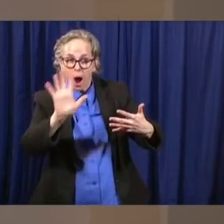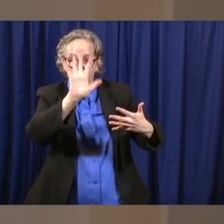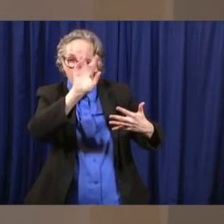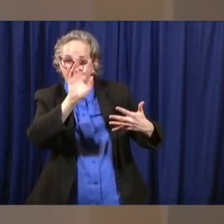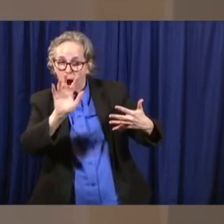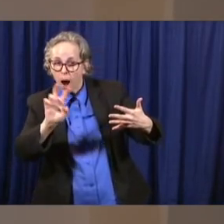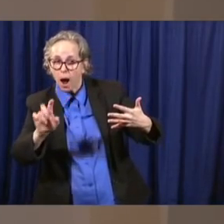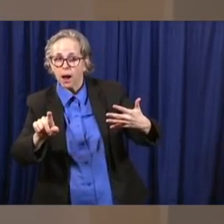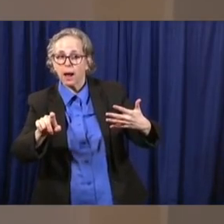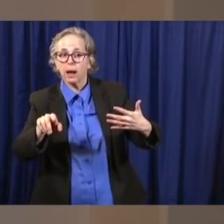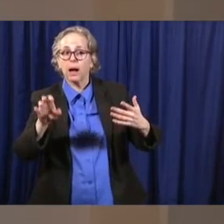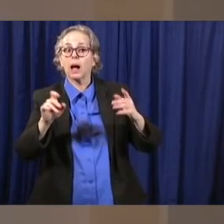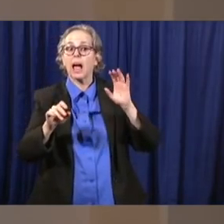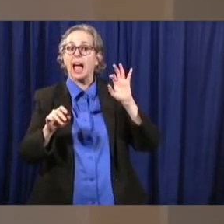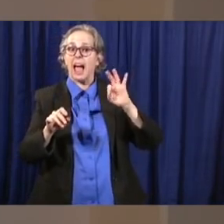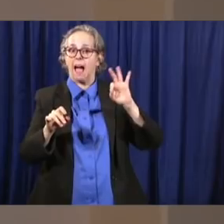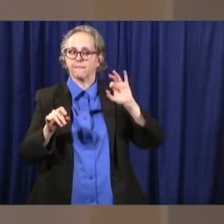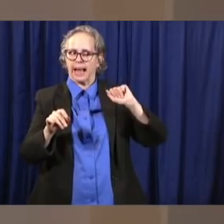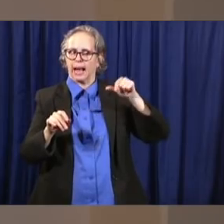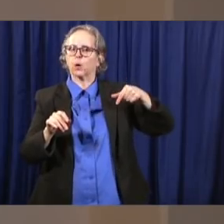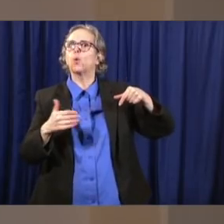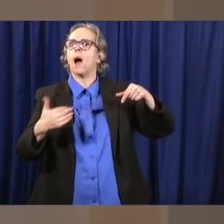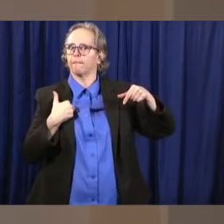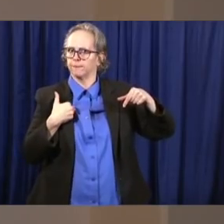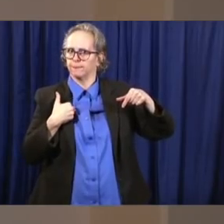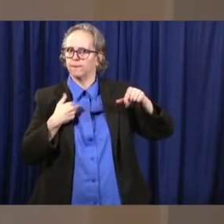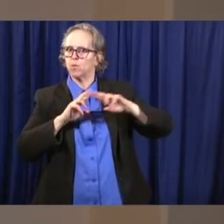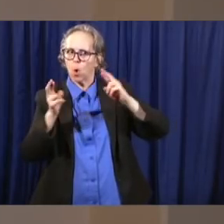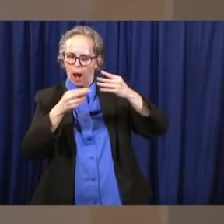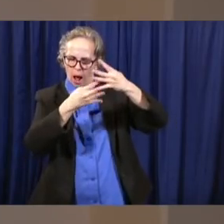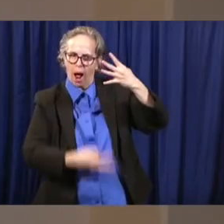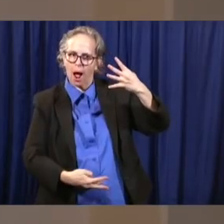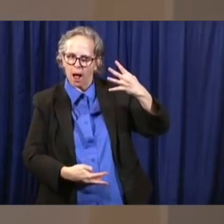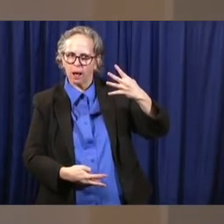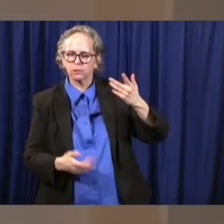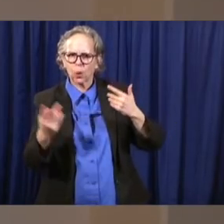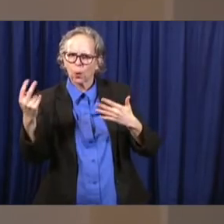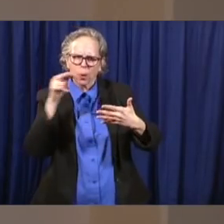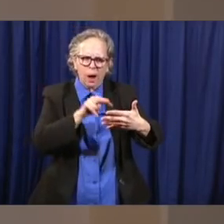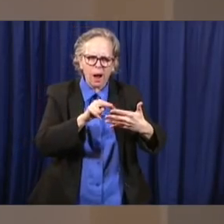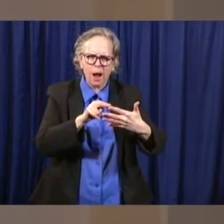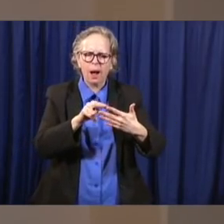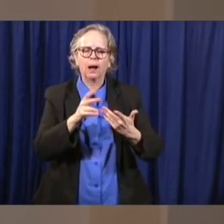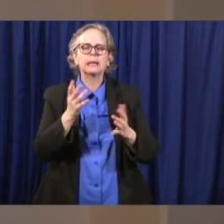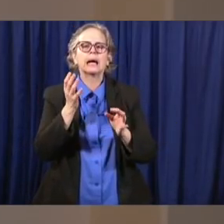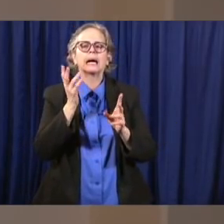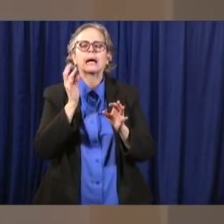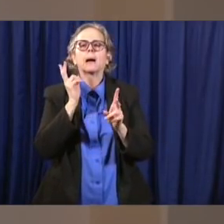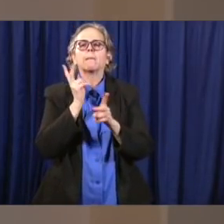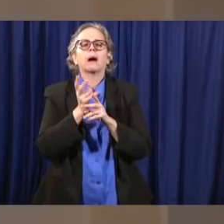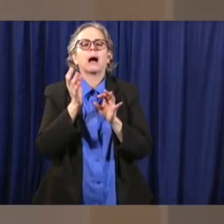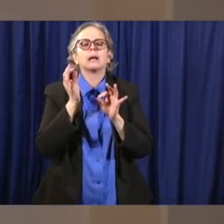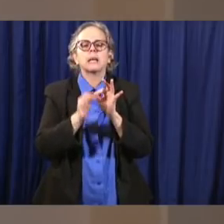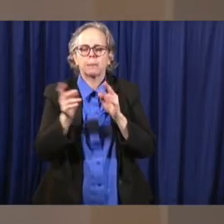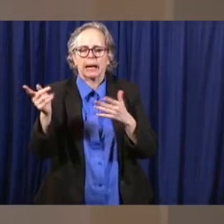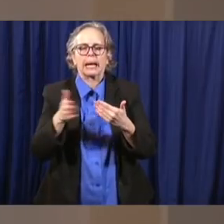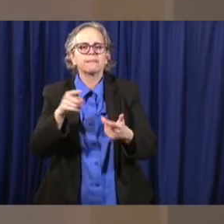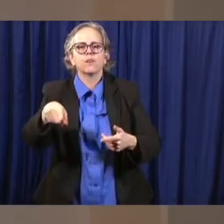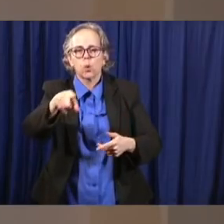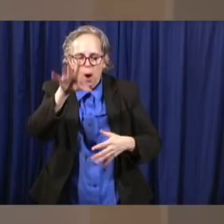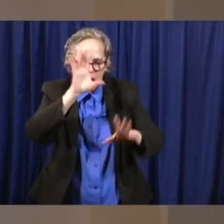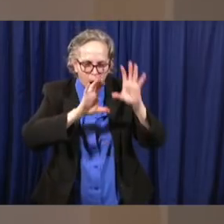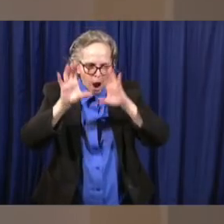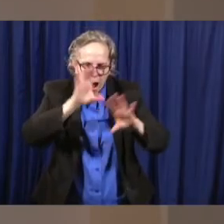questions, the ones that they get the most, we put the answers in there to try to help make this simple for folks. But if you get through it and if your answer's not